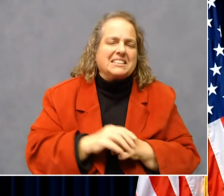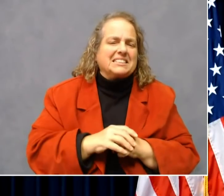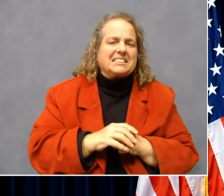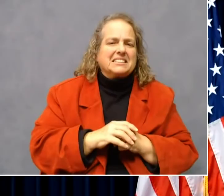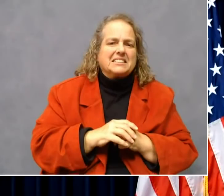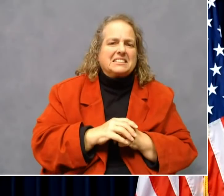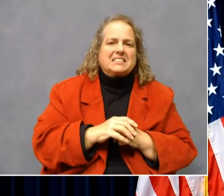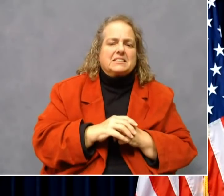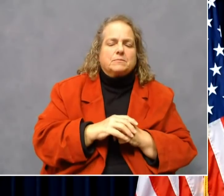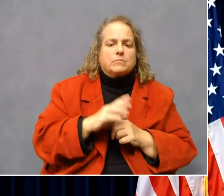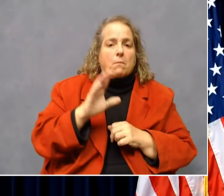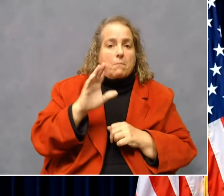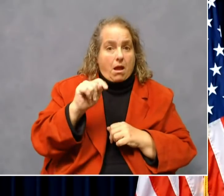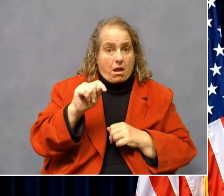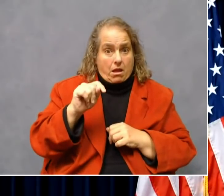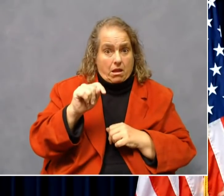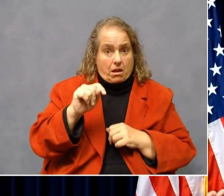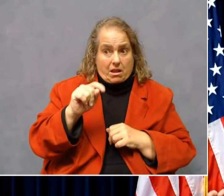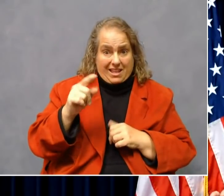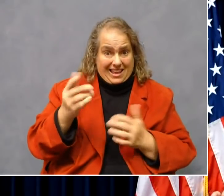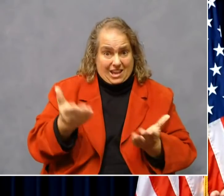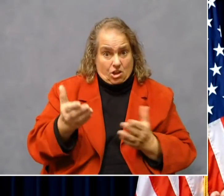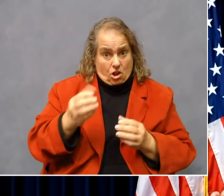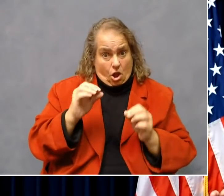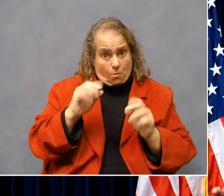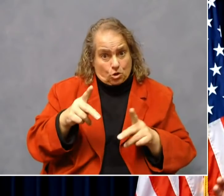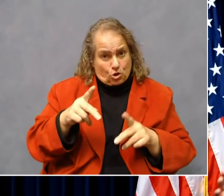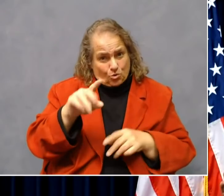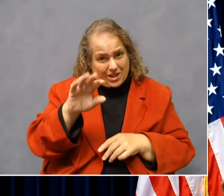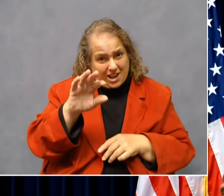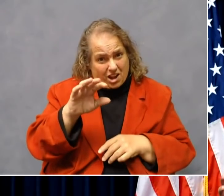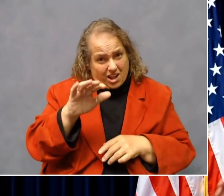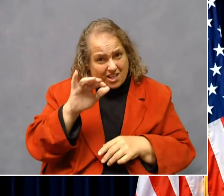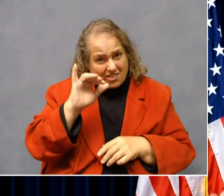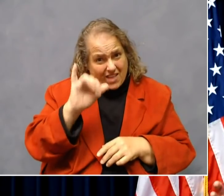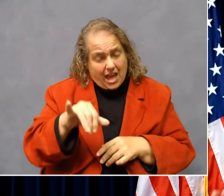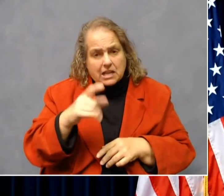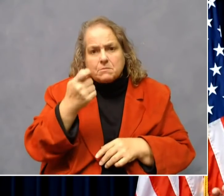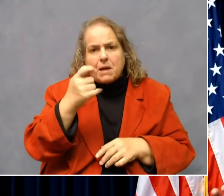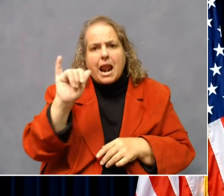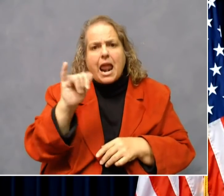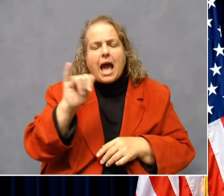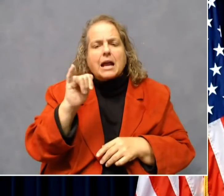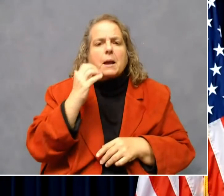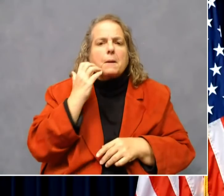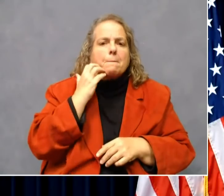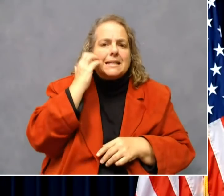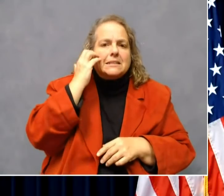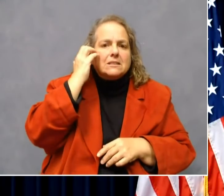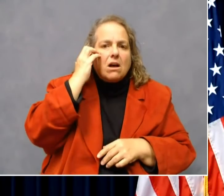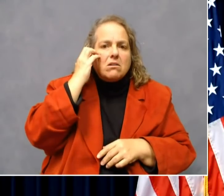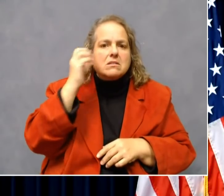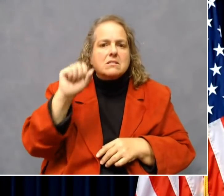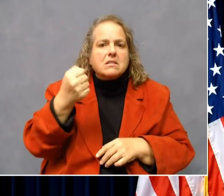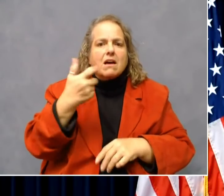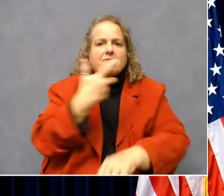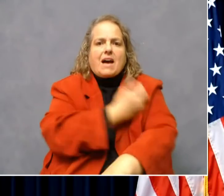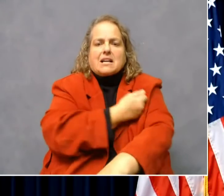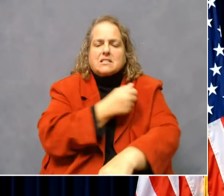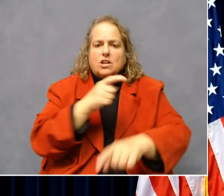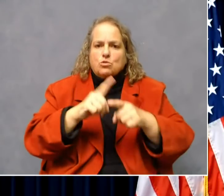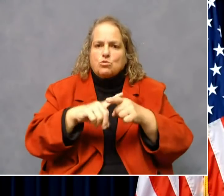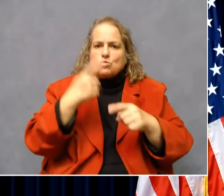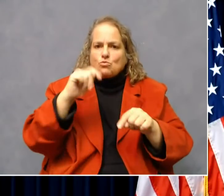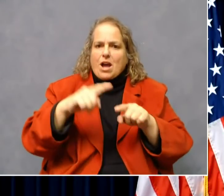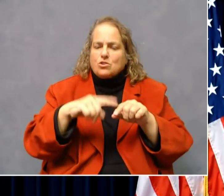the opportunity here where it's closer to the measles vaccine, to put this entire thing behind us, I think